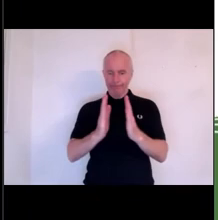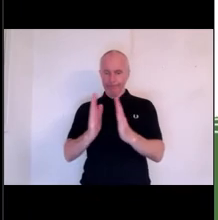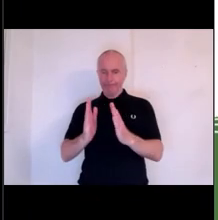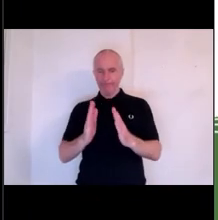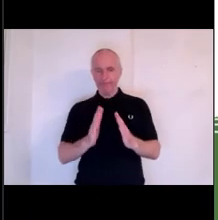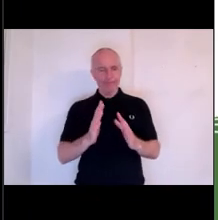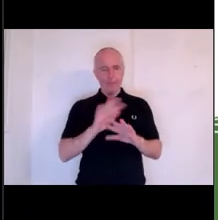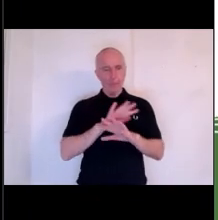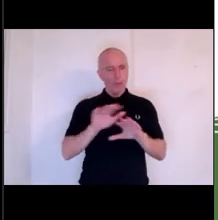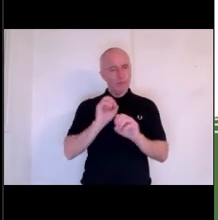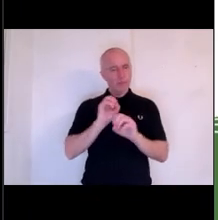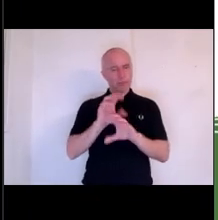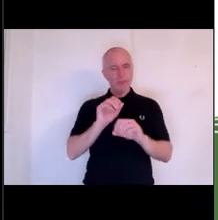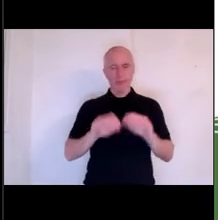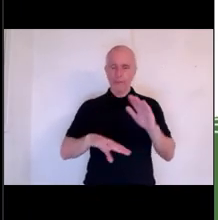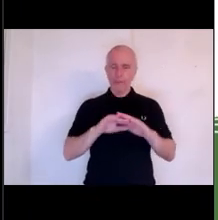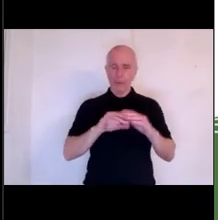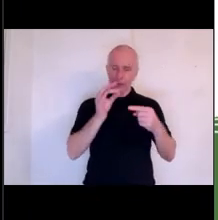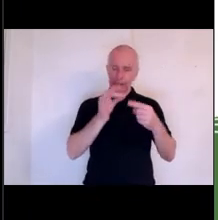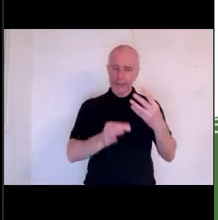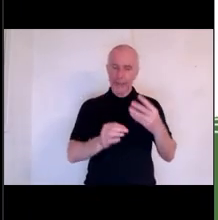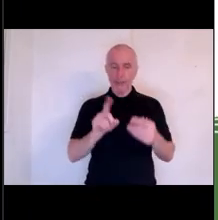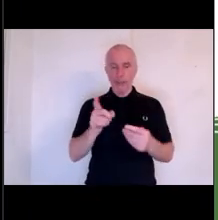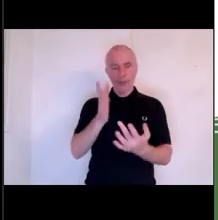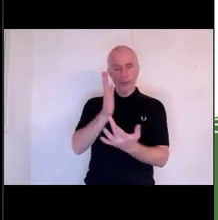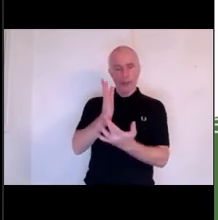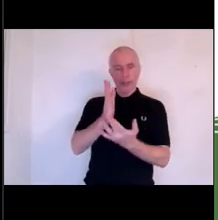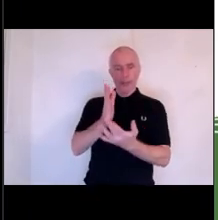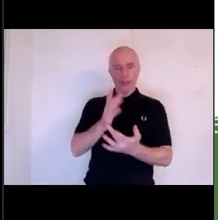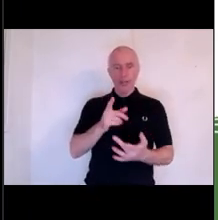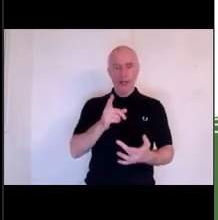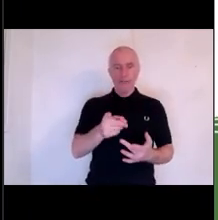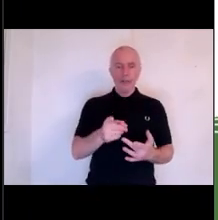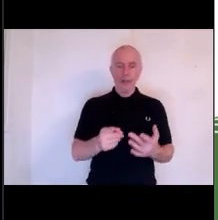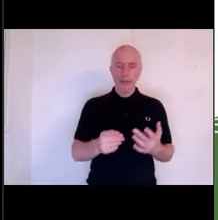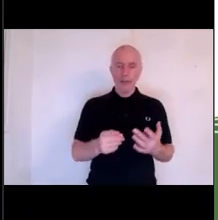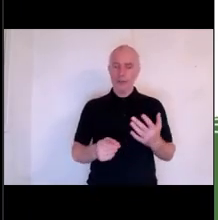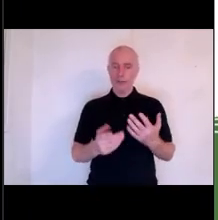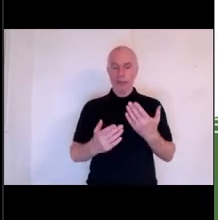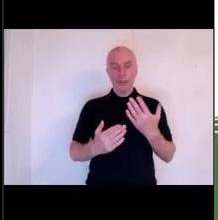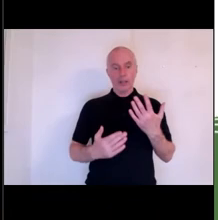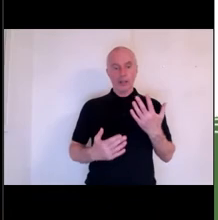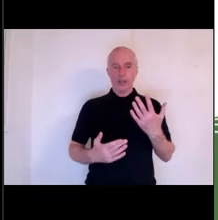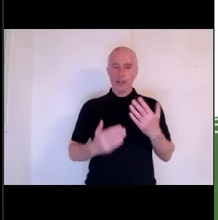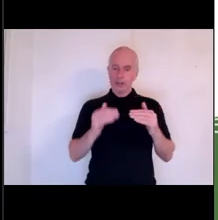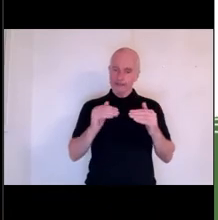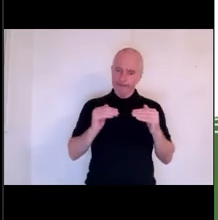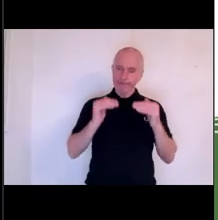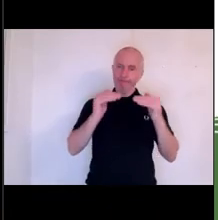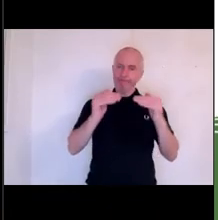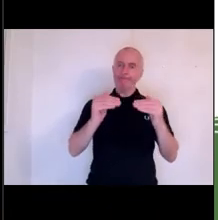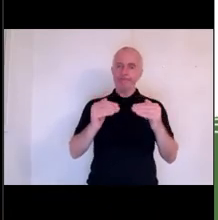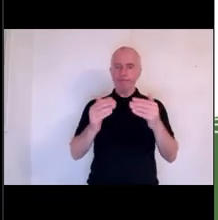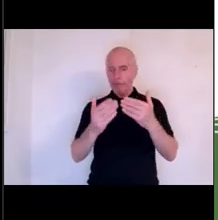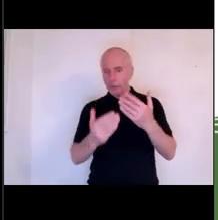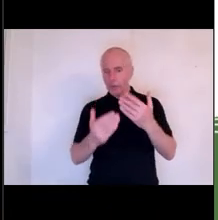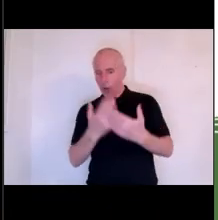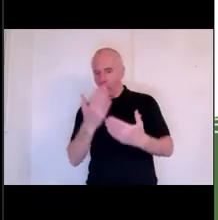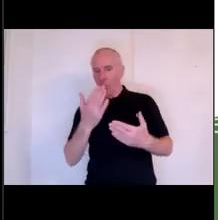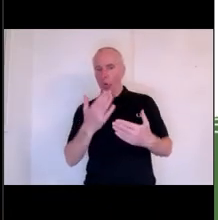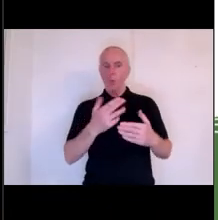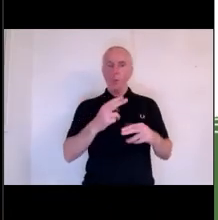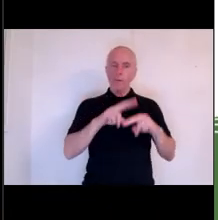But the key stuff in the middle is we're sort of seeing advances in nuclear fuel fabrication and particularly also in how we